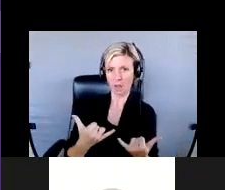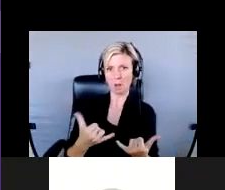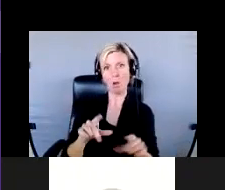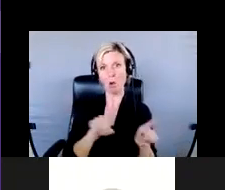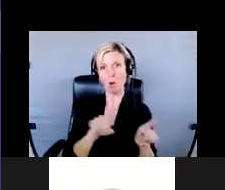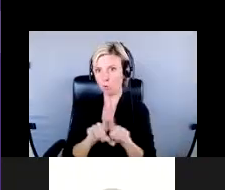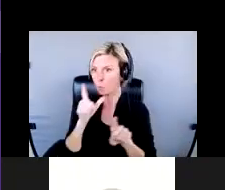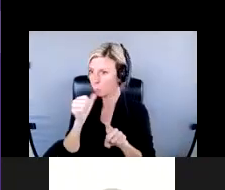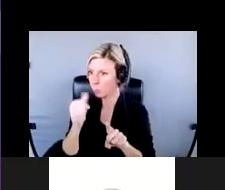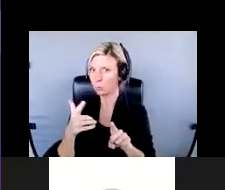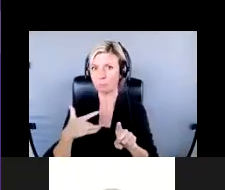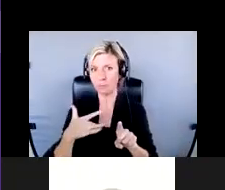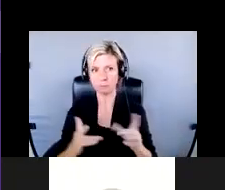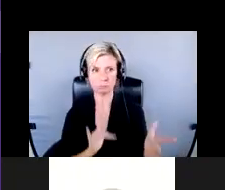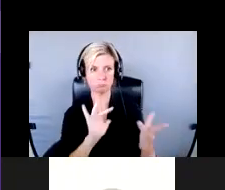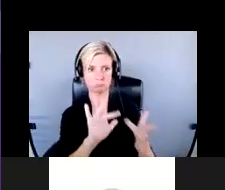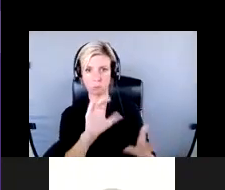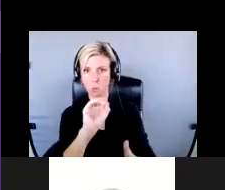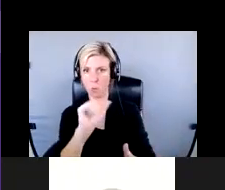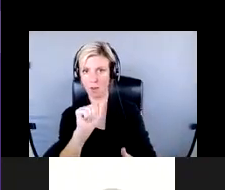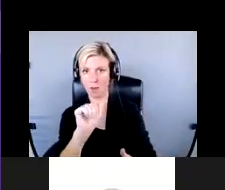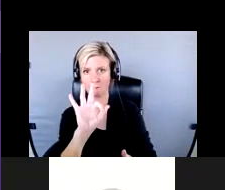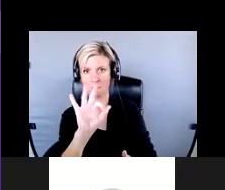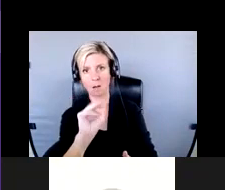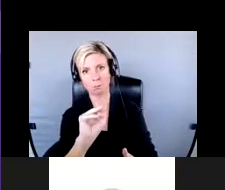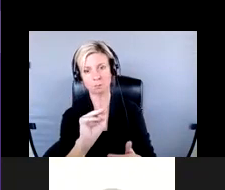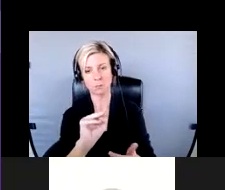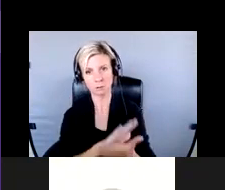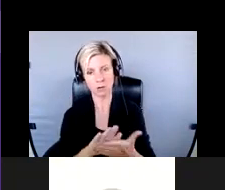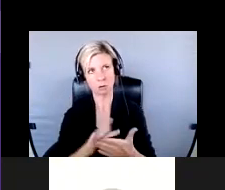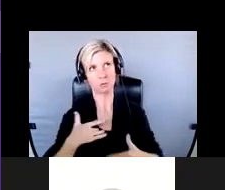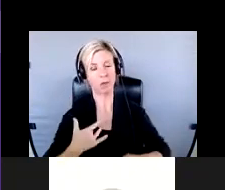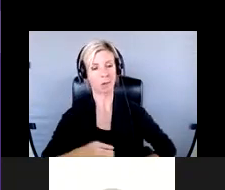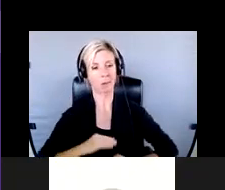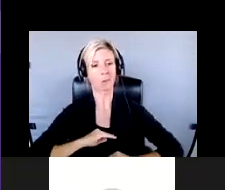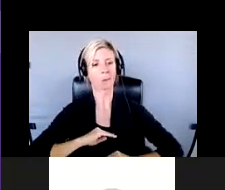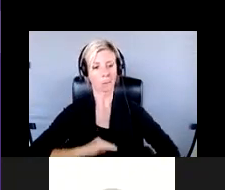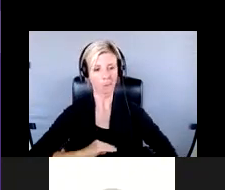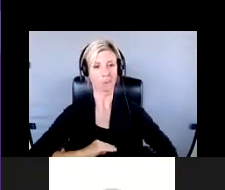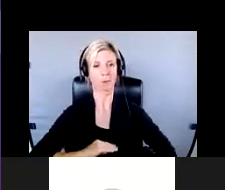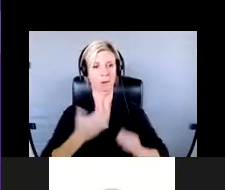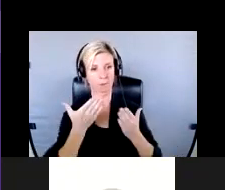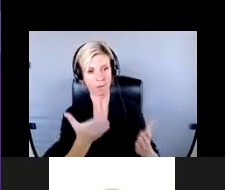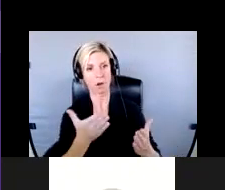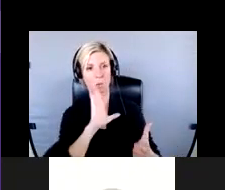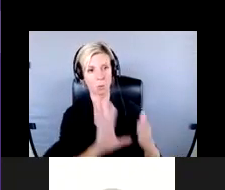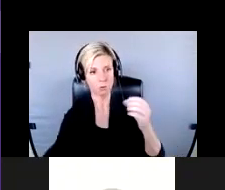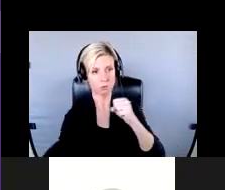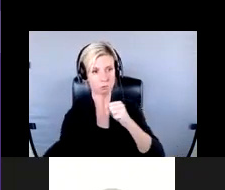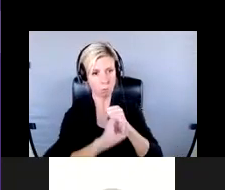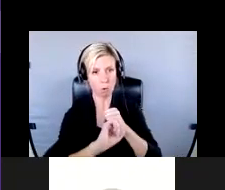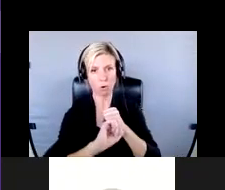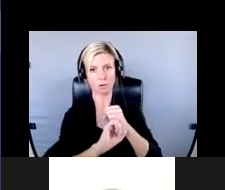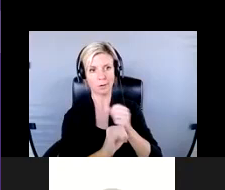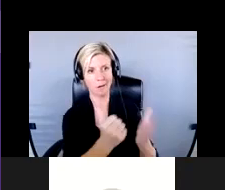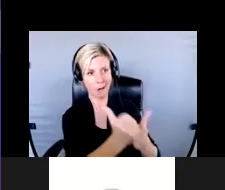OAFM exists and that there are these kinds of resources to help navigate some of the difficult conversations within families that are happening. Sure.